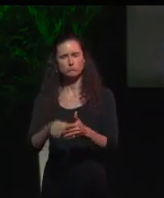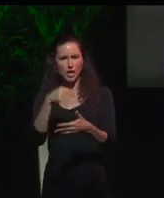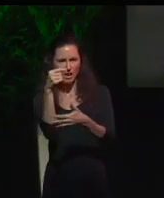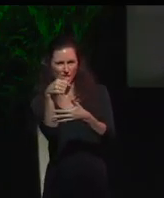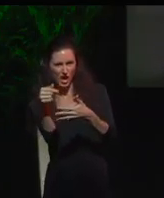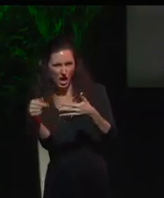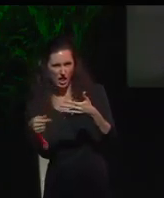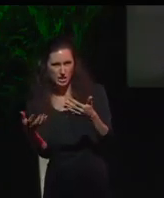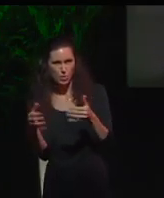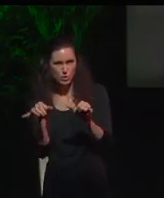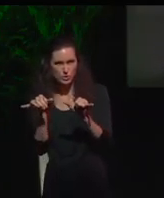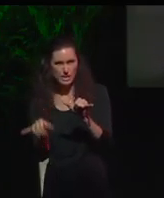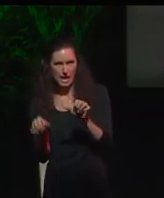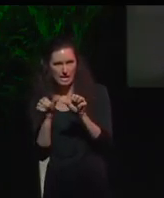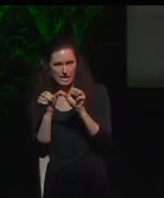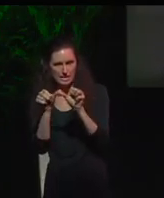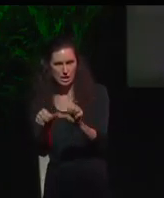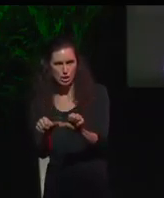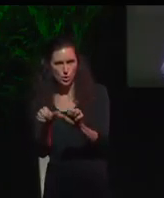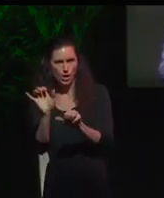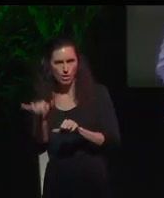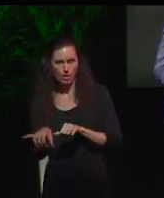stay and continue on that path.